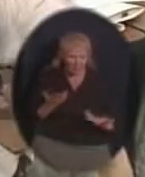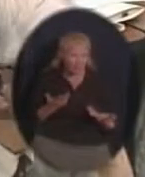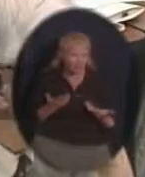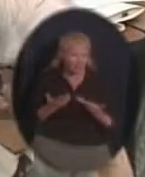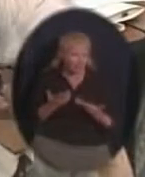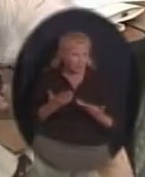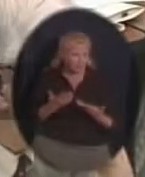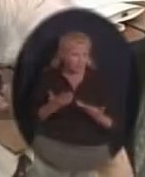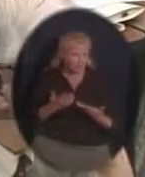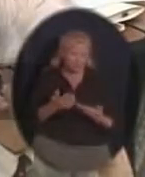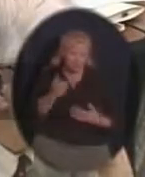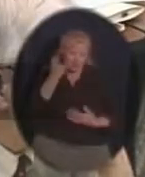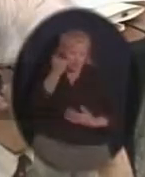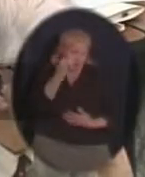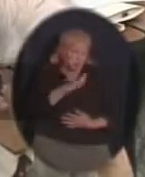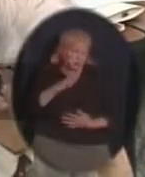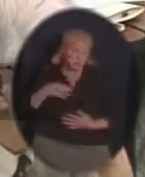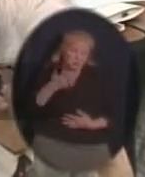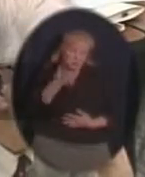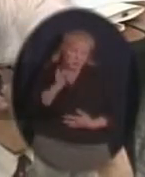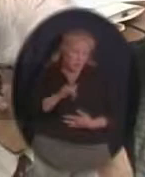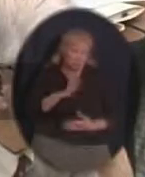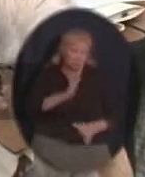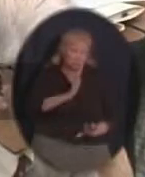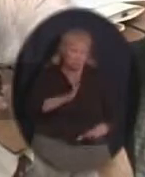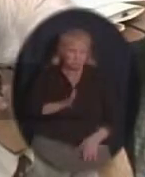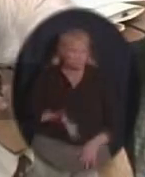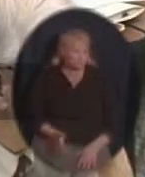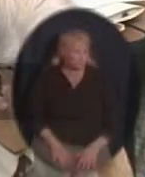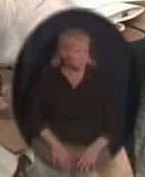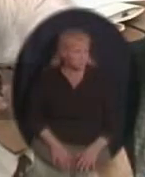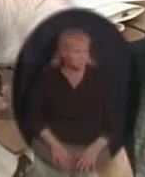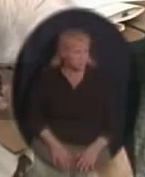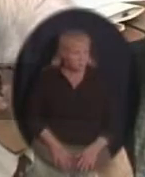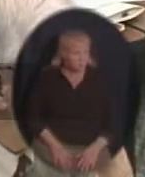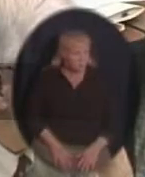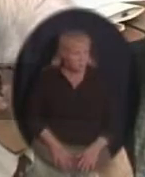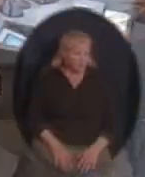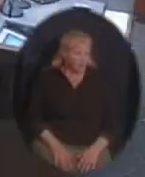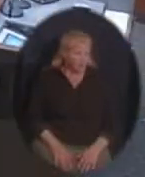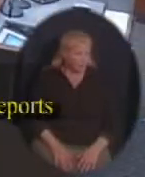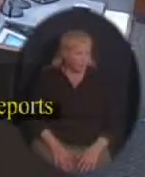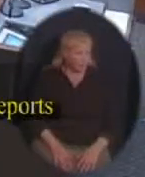If that's the preference of the board, we will do the 30th. I say no to about that. that today, but that's another option.